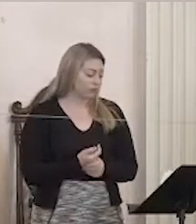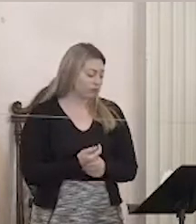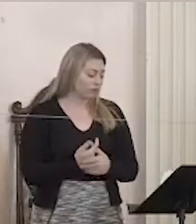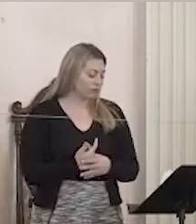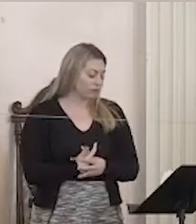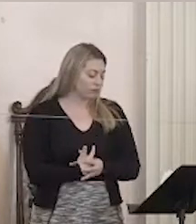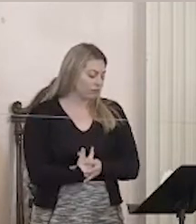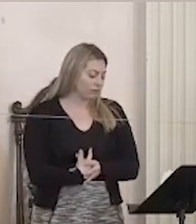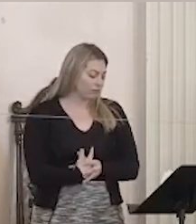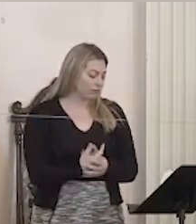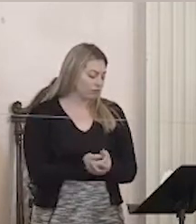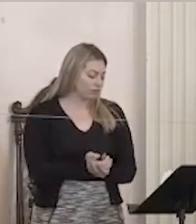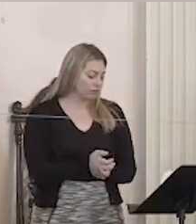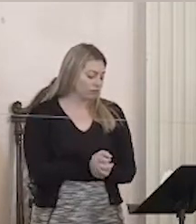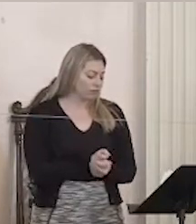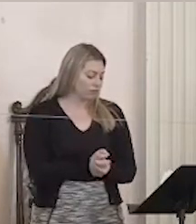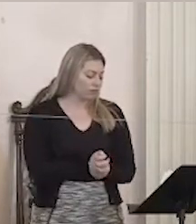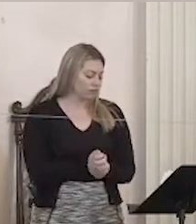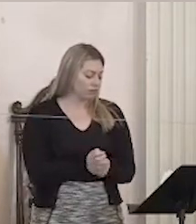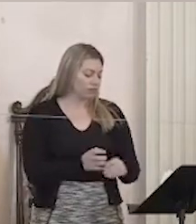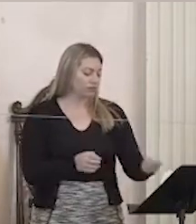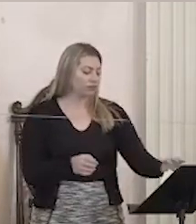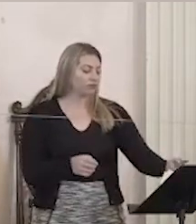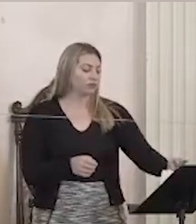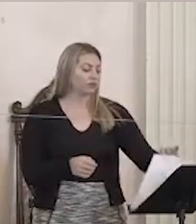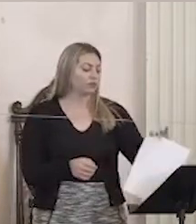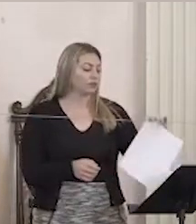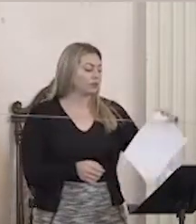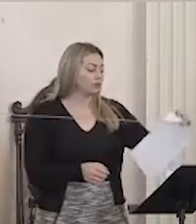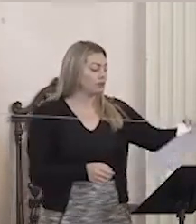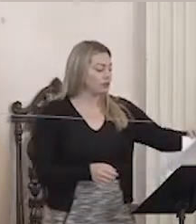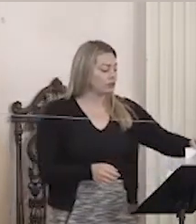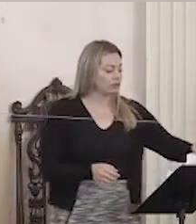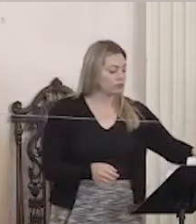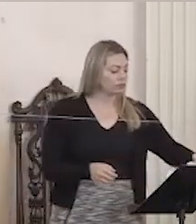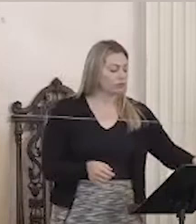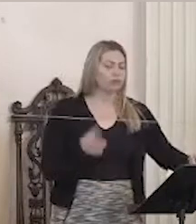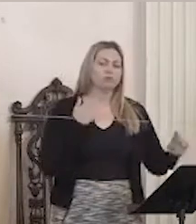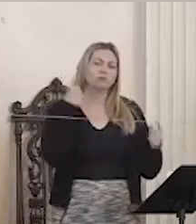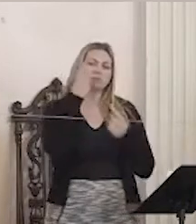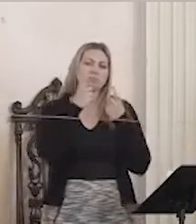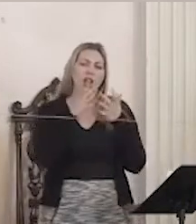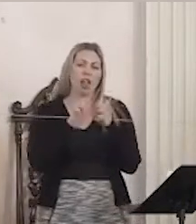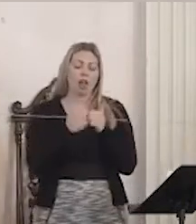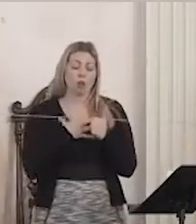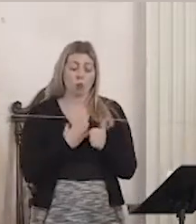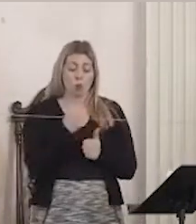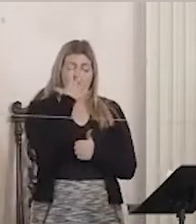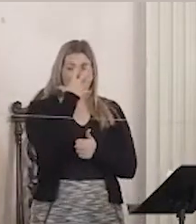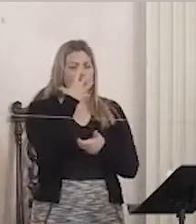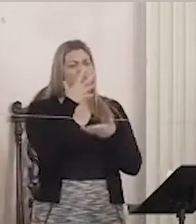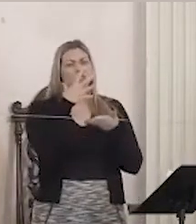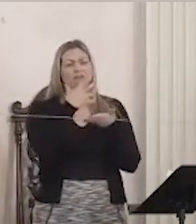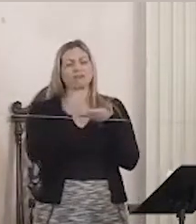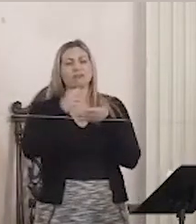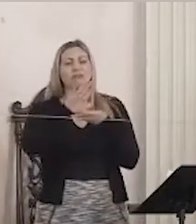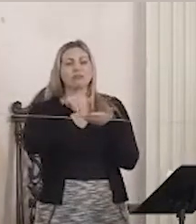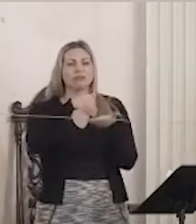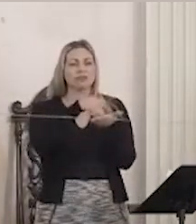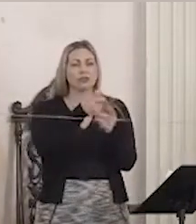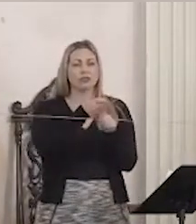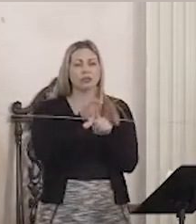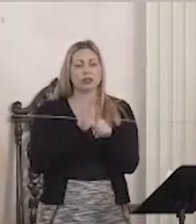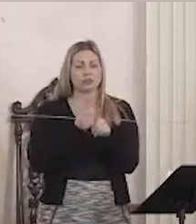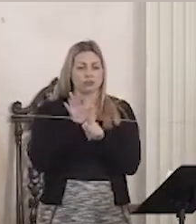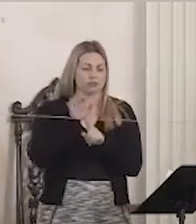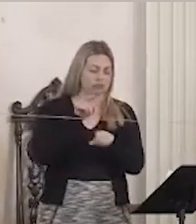As we seek to discern what it means to decenter whiteness from our institutions and to embrace a true shared ministry, we are also